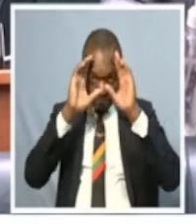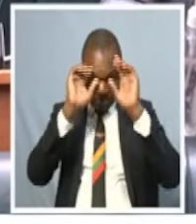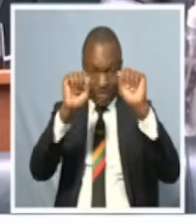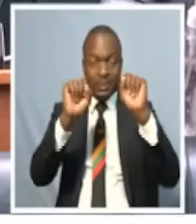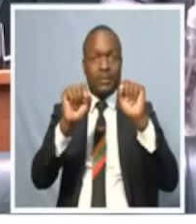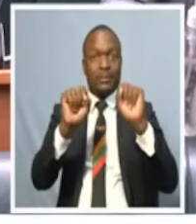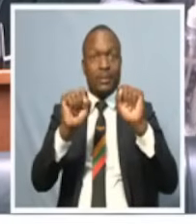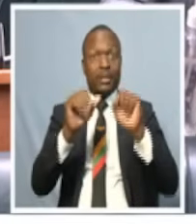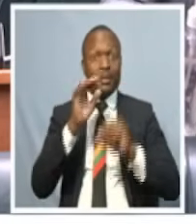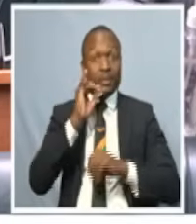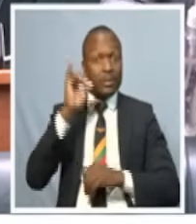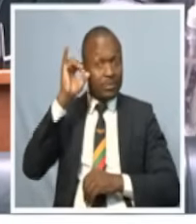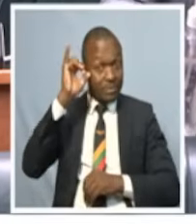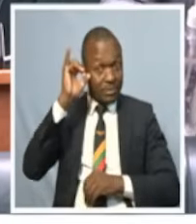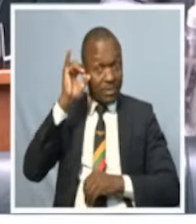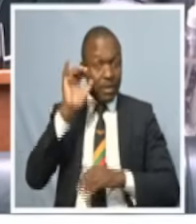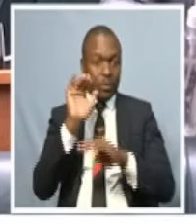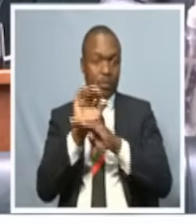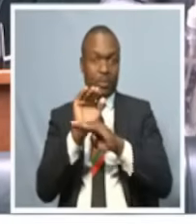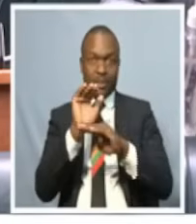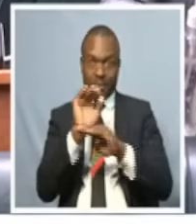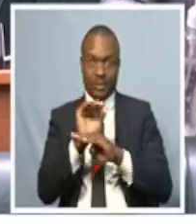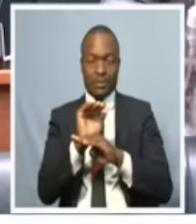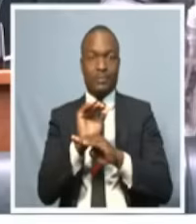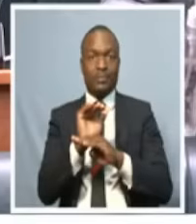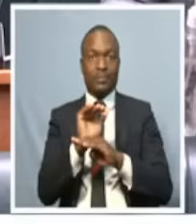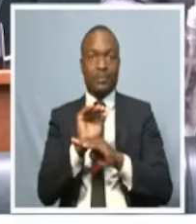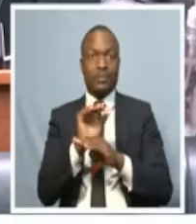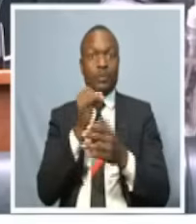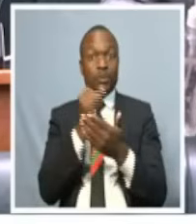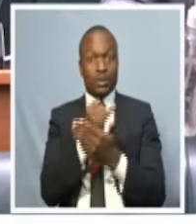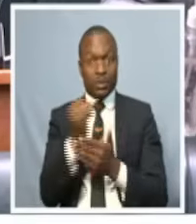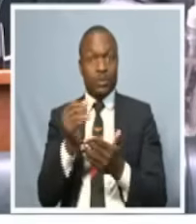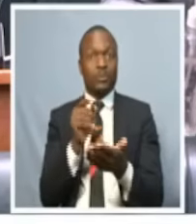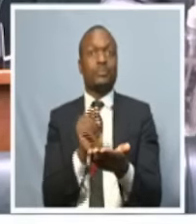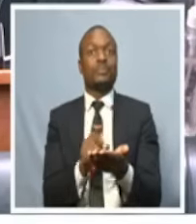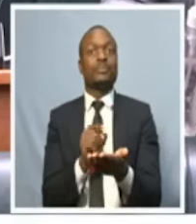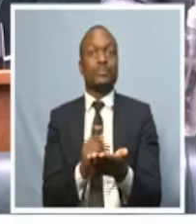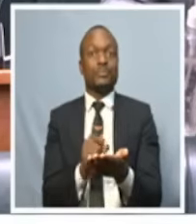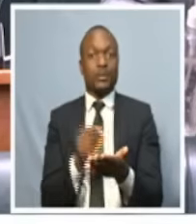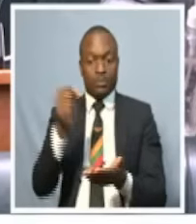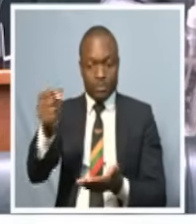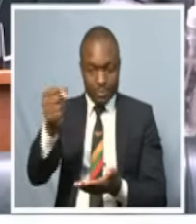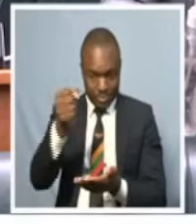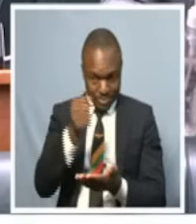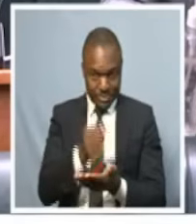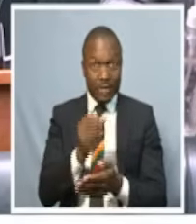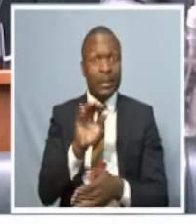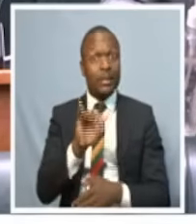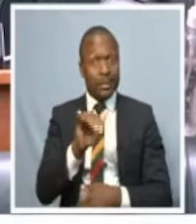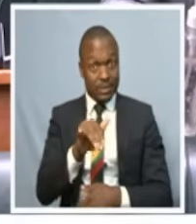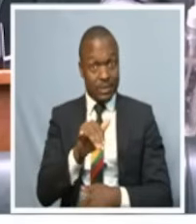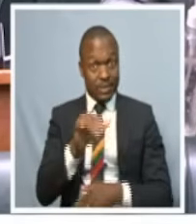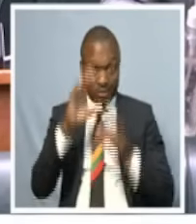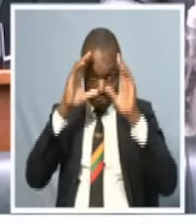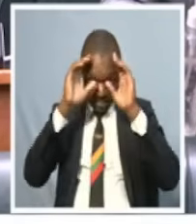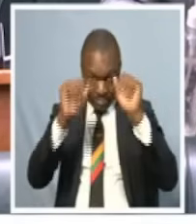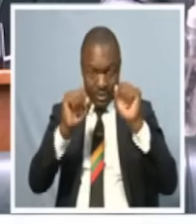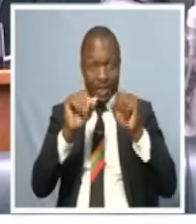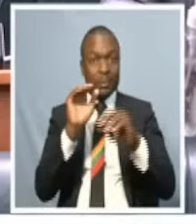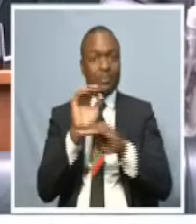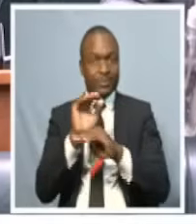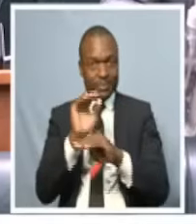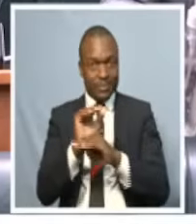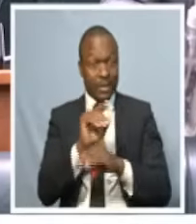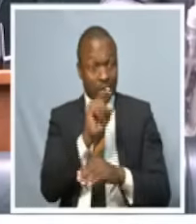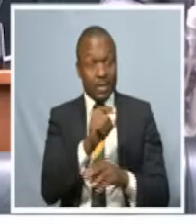President yesterday commented on the issue of recruitment. Yes, he did.